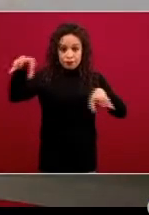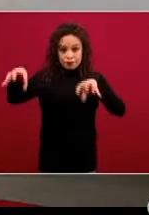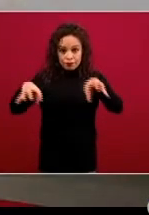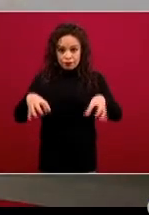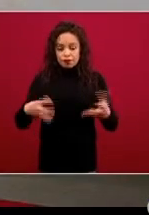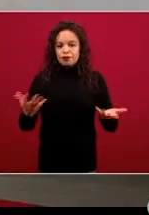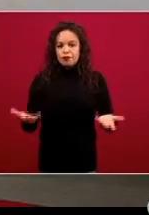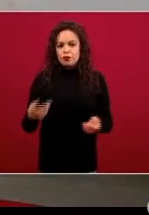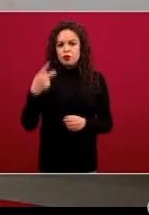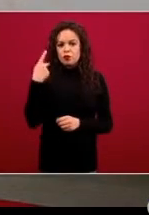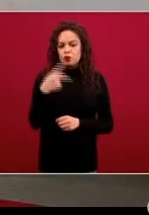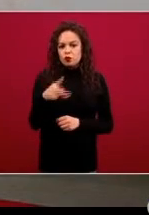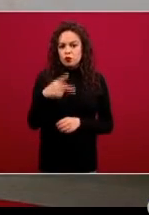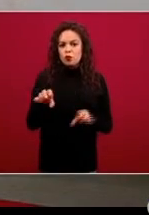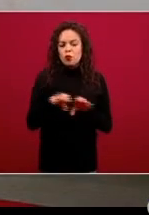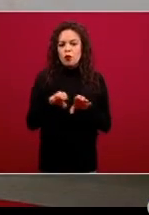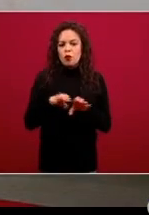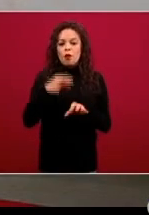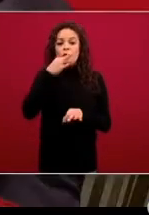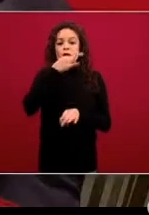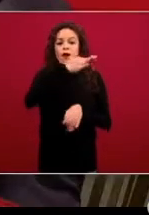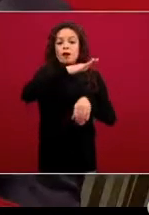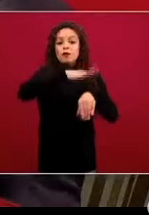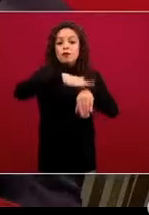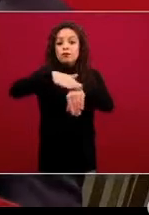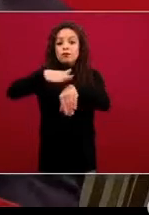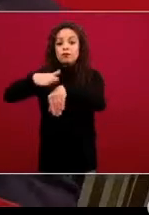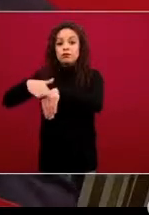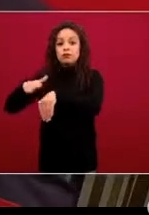notifications are not just for each state.